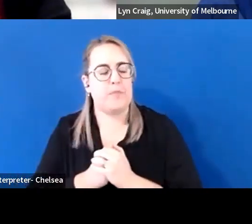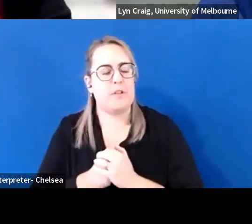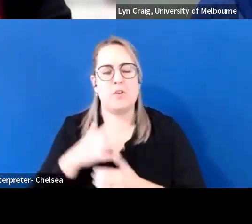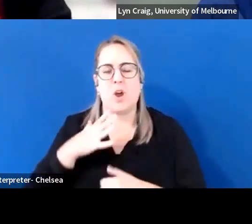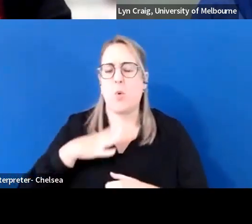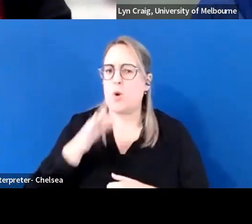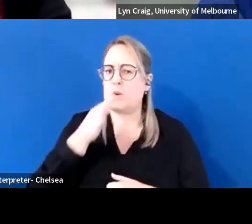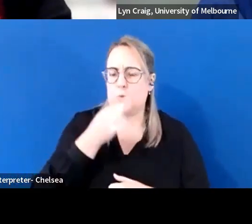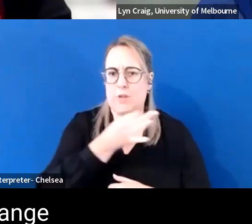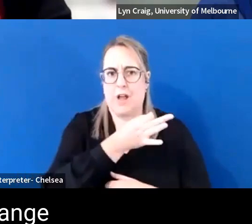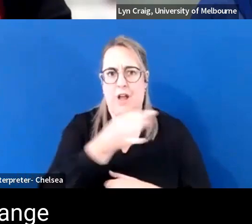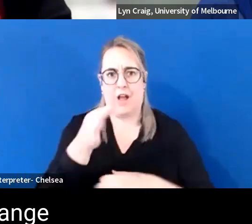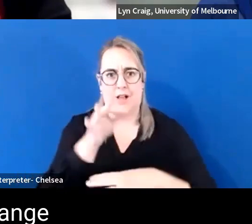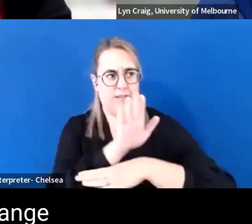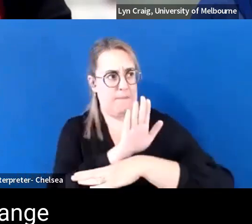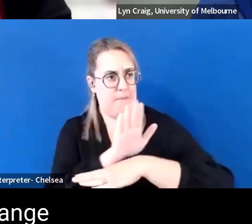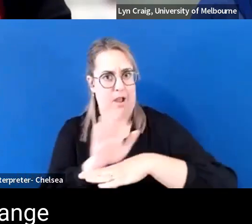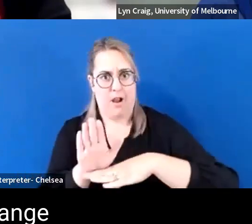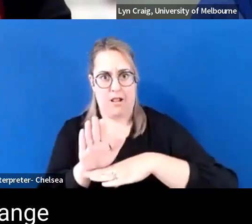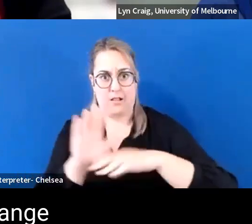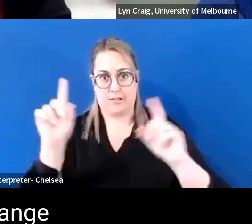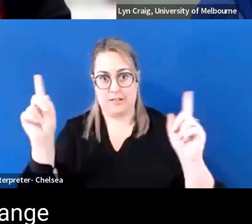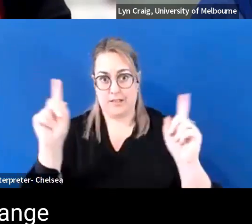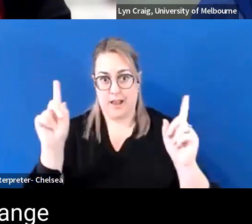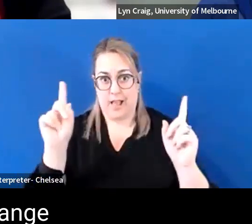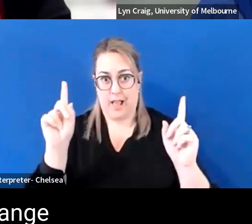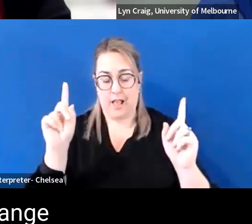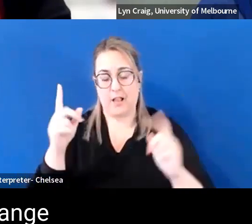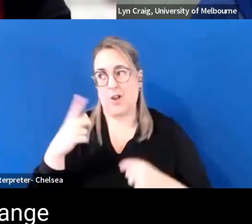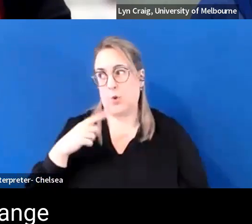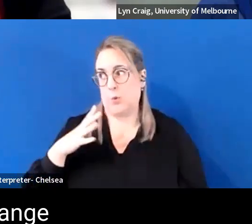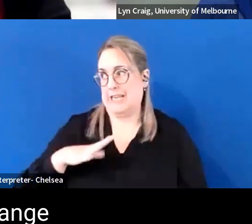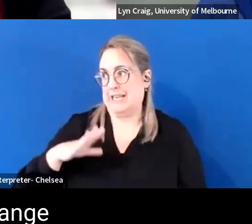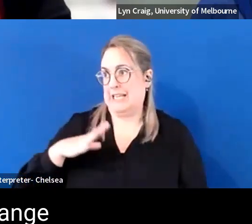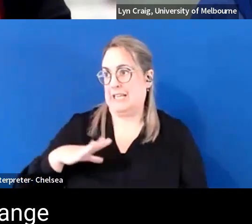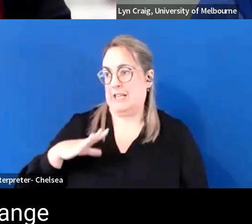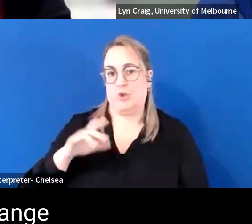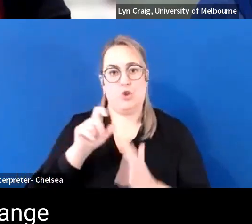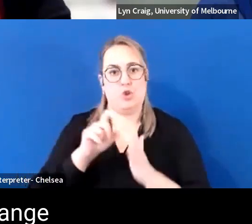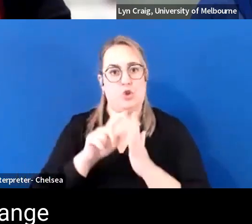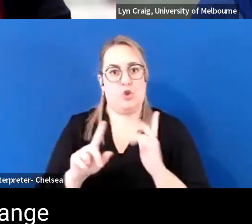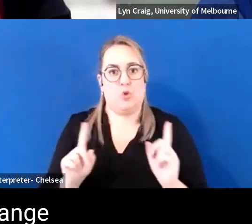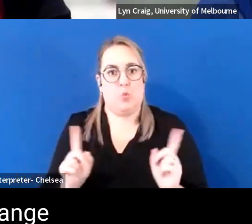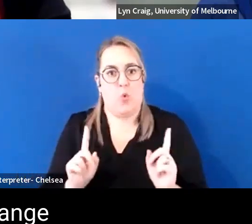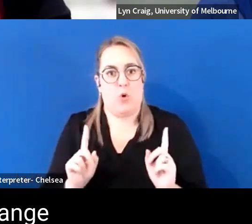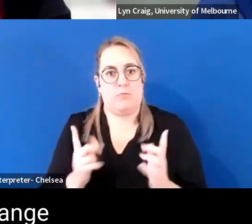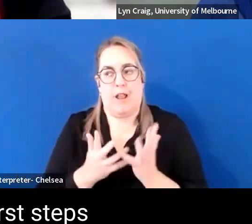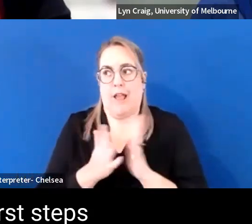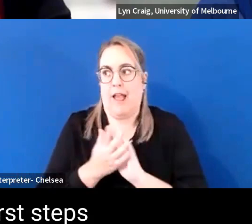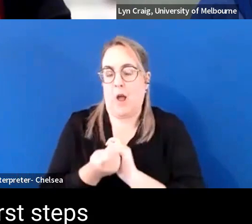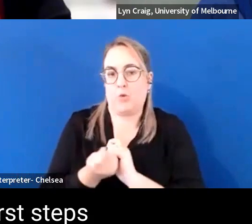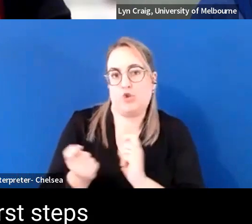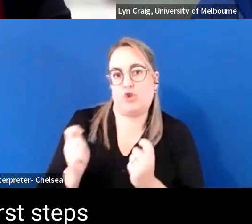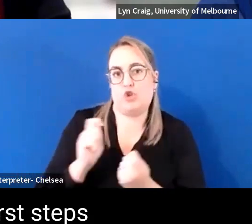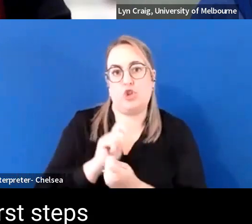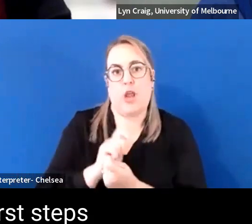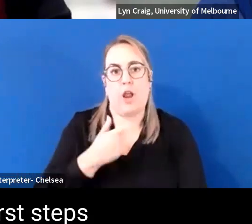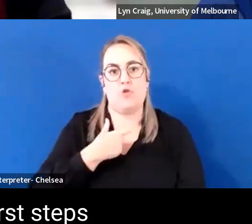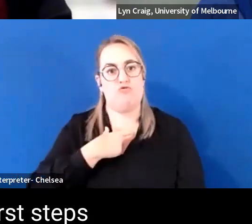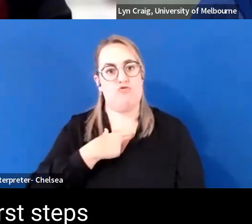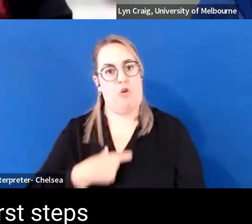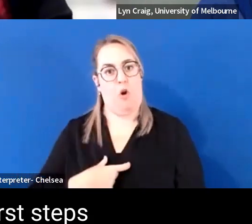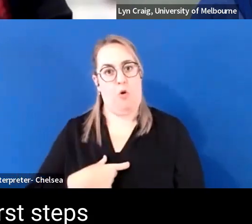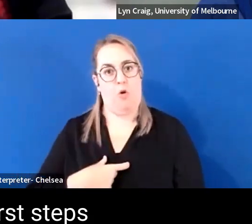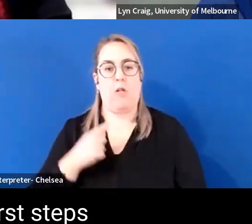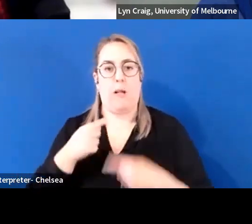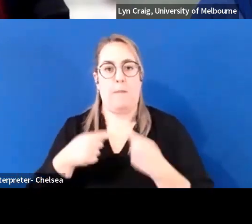what you think is needed to really change the role of care in our society. What are the first steps that we